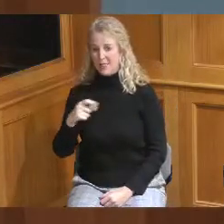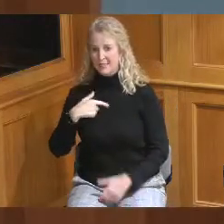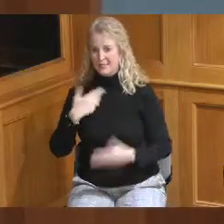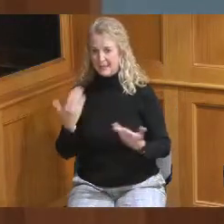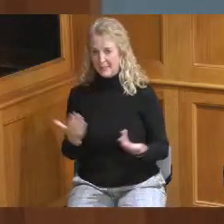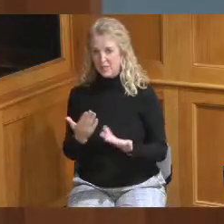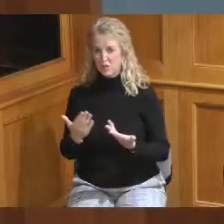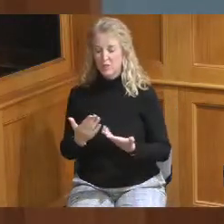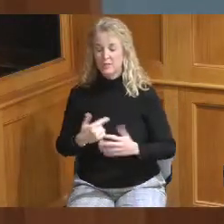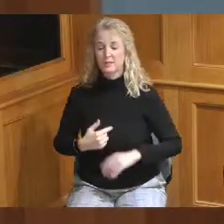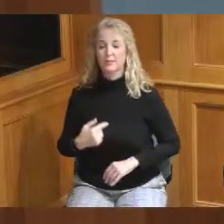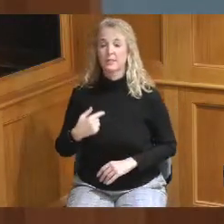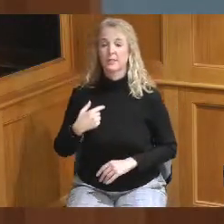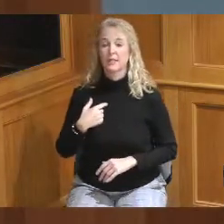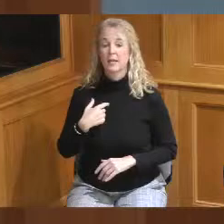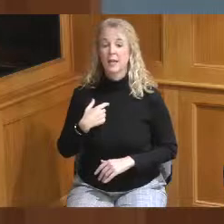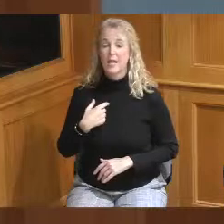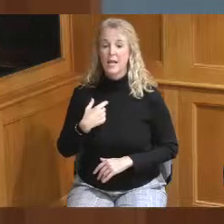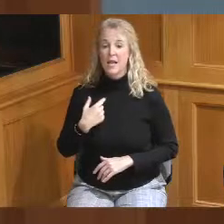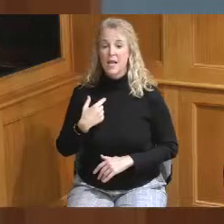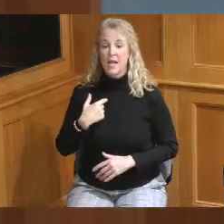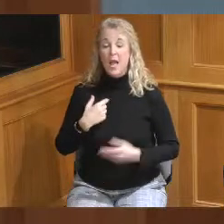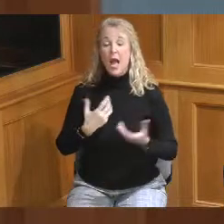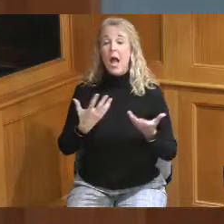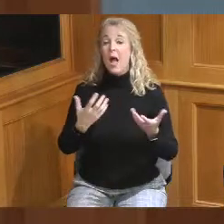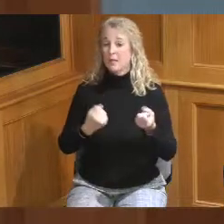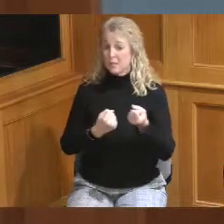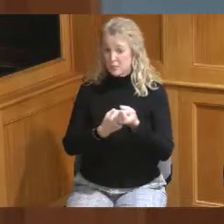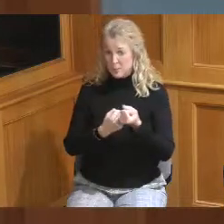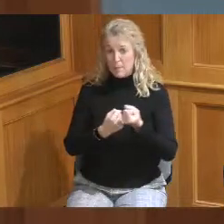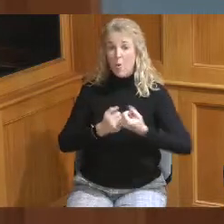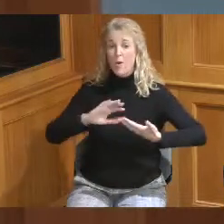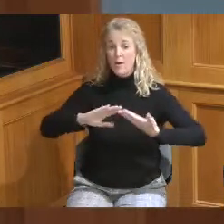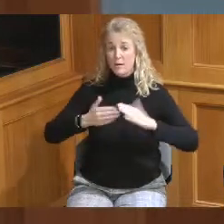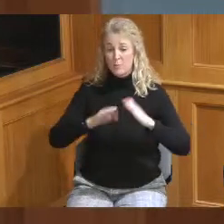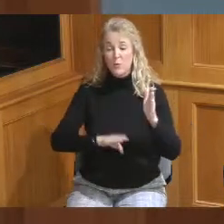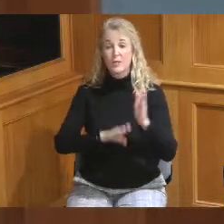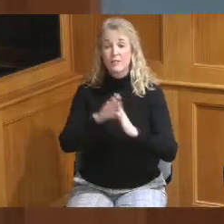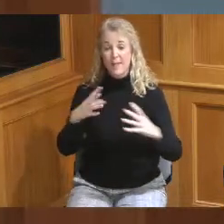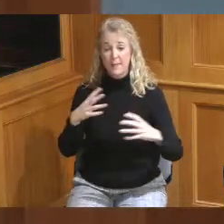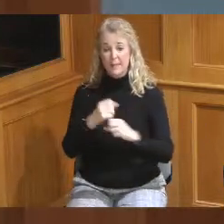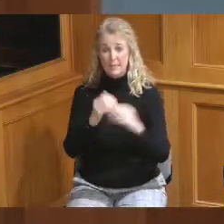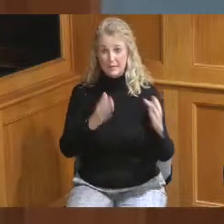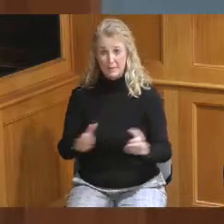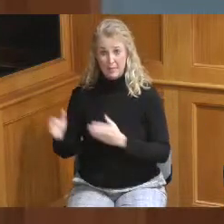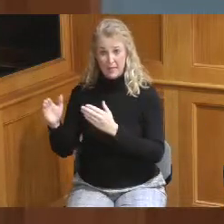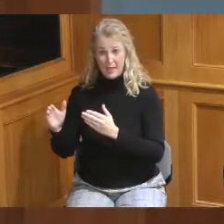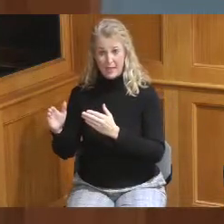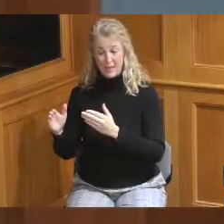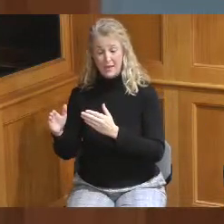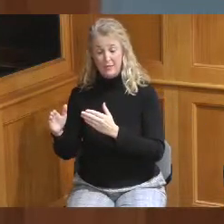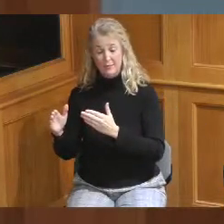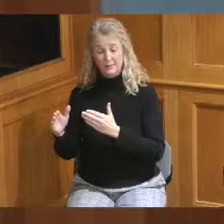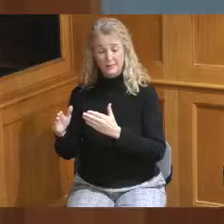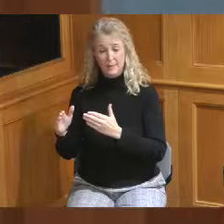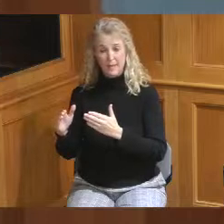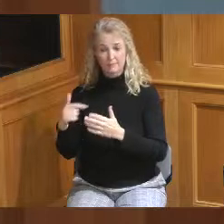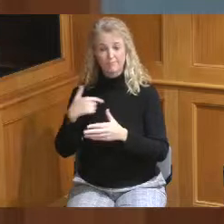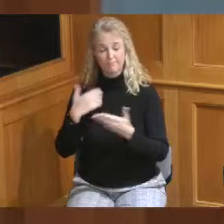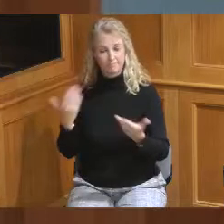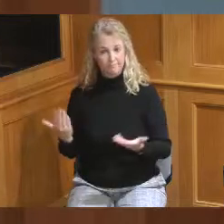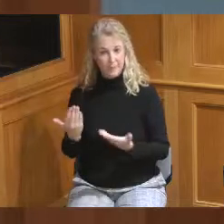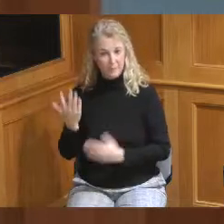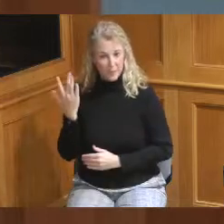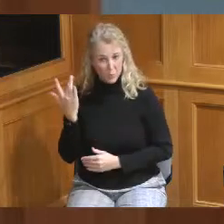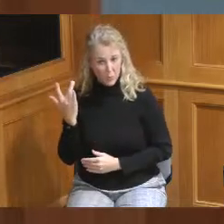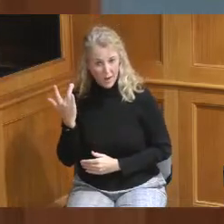I am here not only to support the Community Development Consolidated Plan, but also just